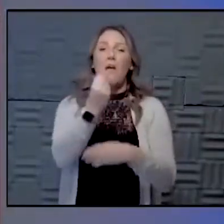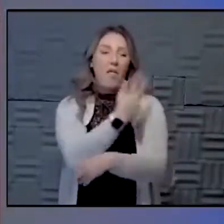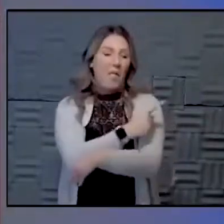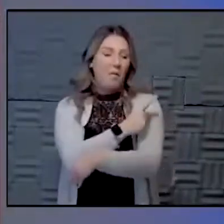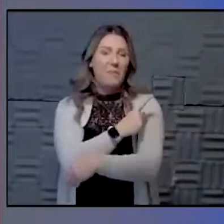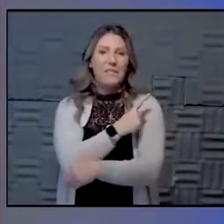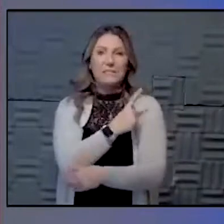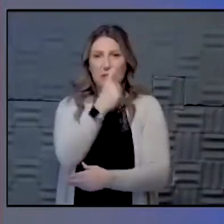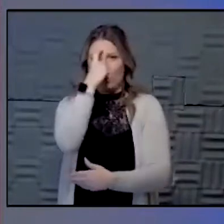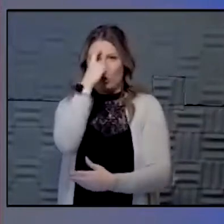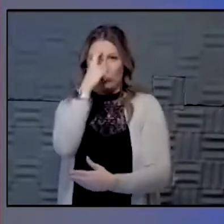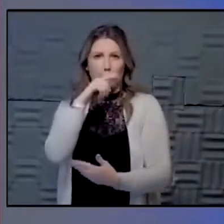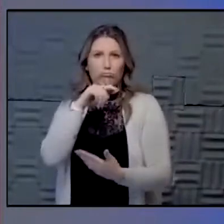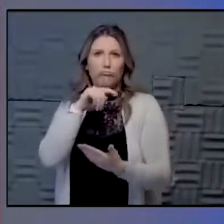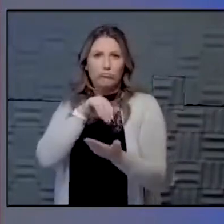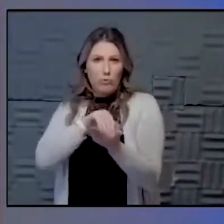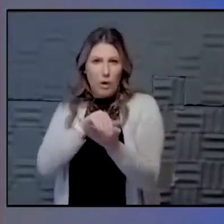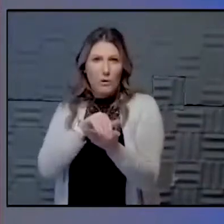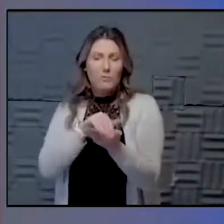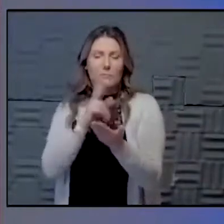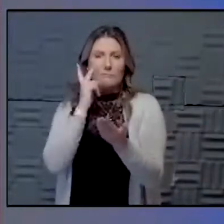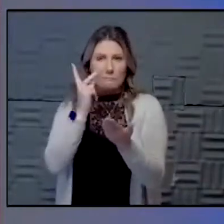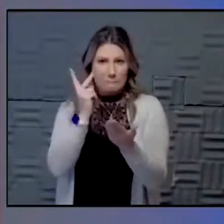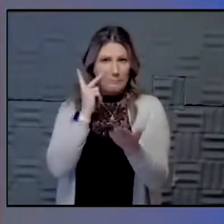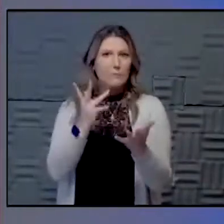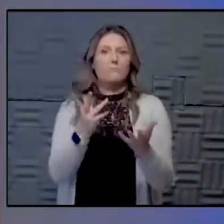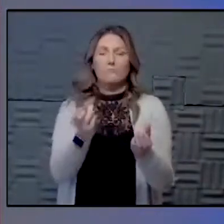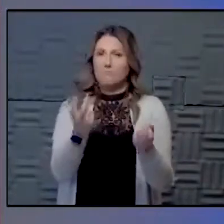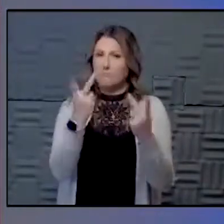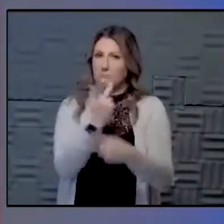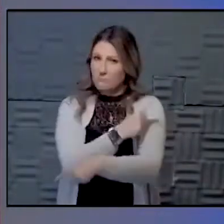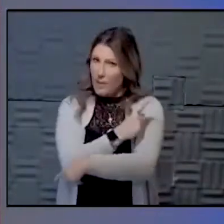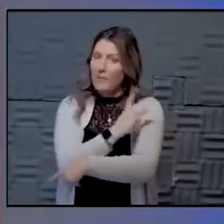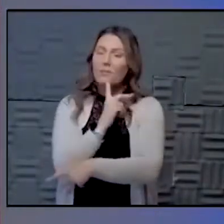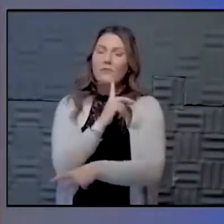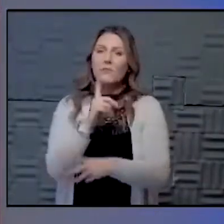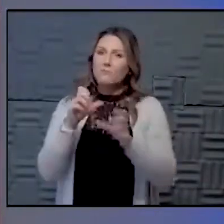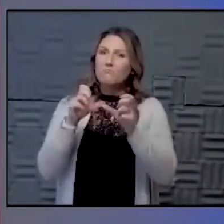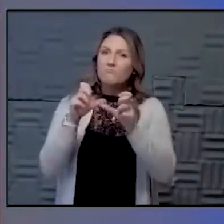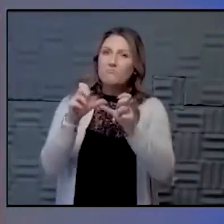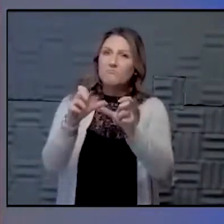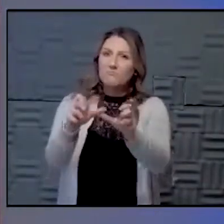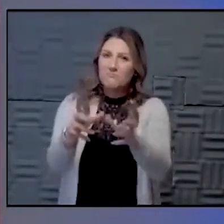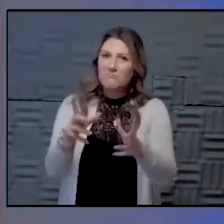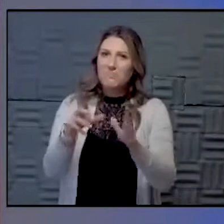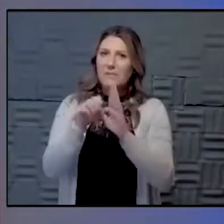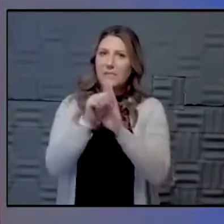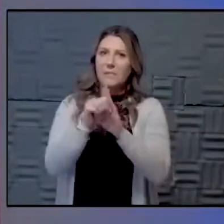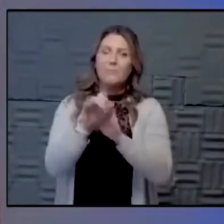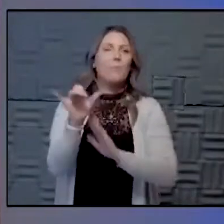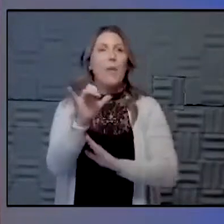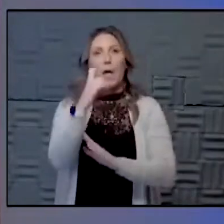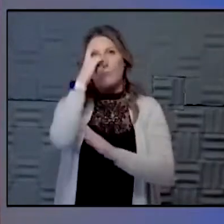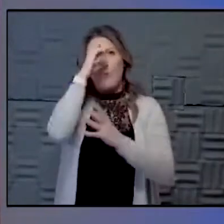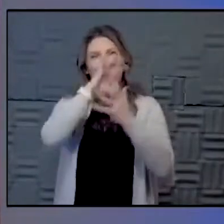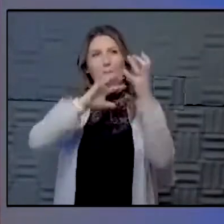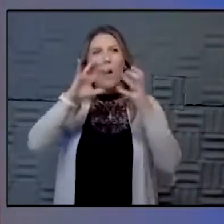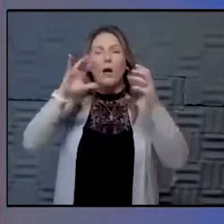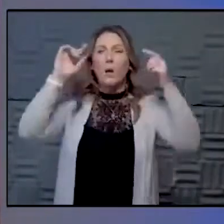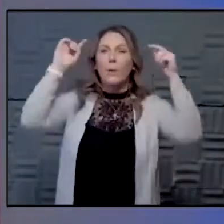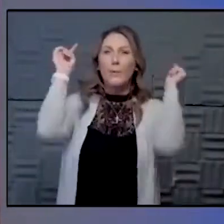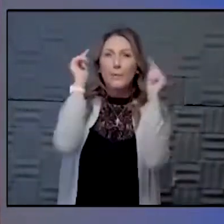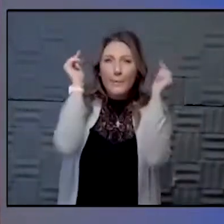are telling me they're still seeing a fair amount of patients with long hauler symptoms. Just like you mentioned, brain fog,